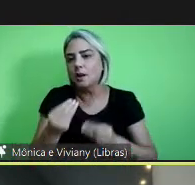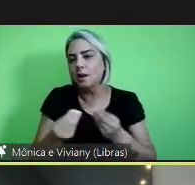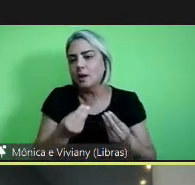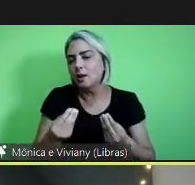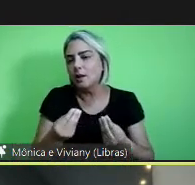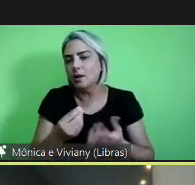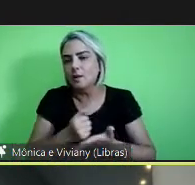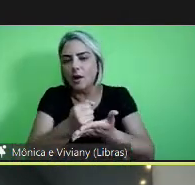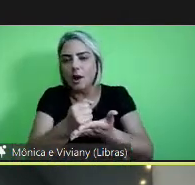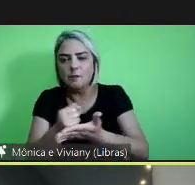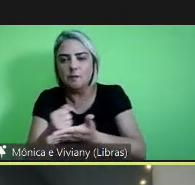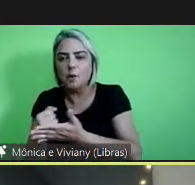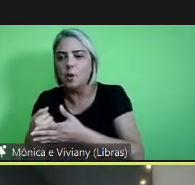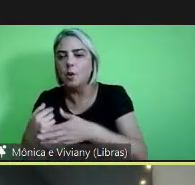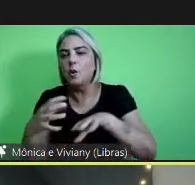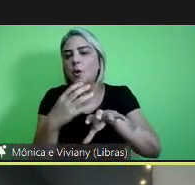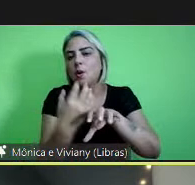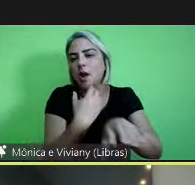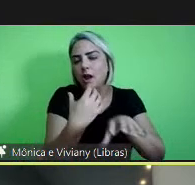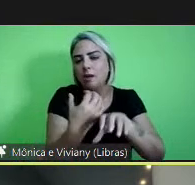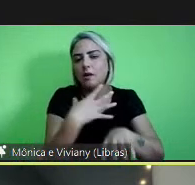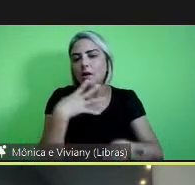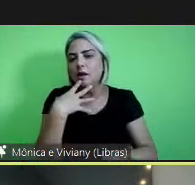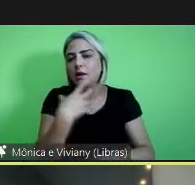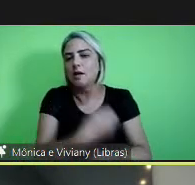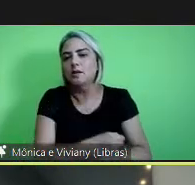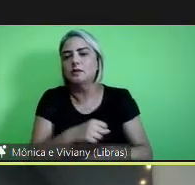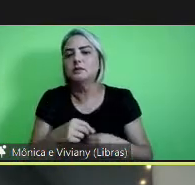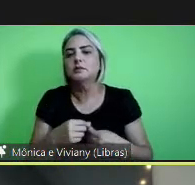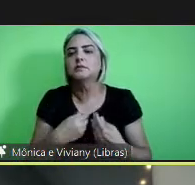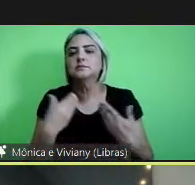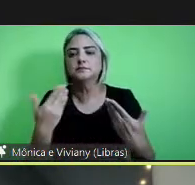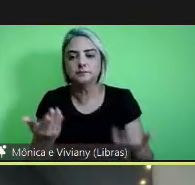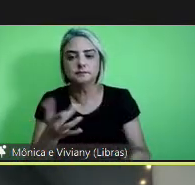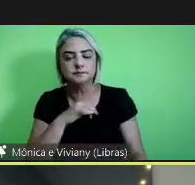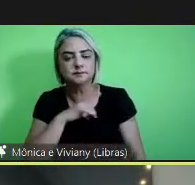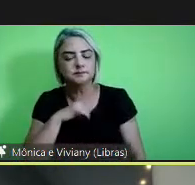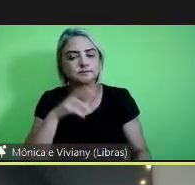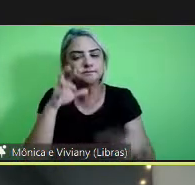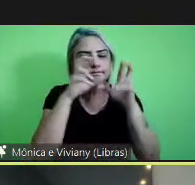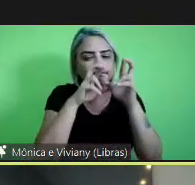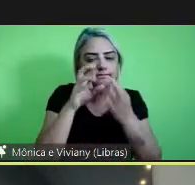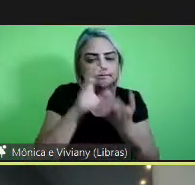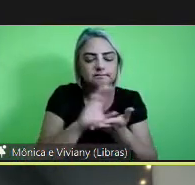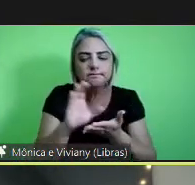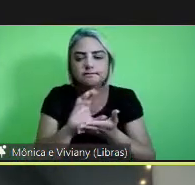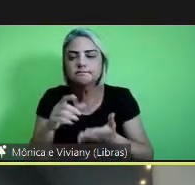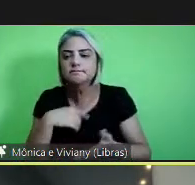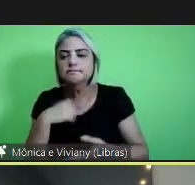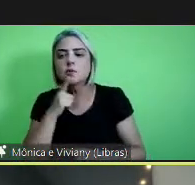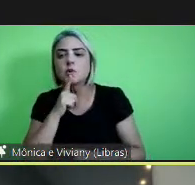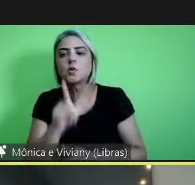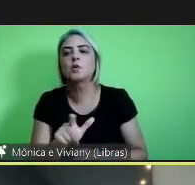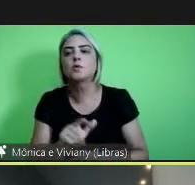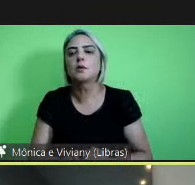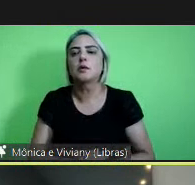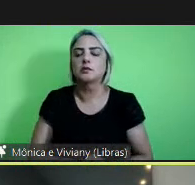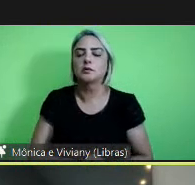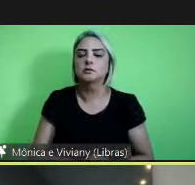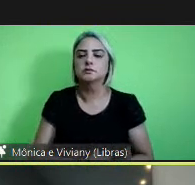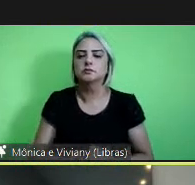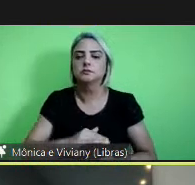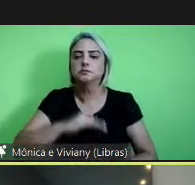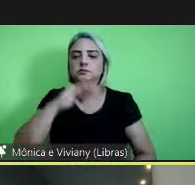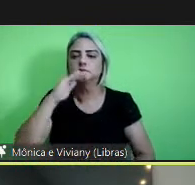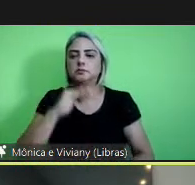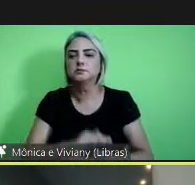the people who can get the service and treatment remotely, we have to invest in this. Otherwise,